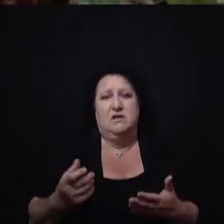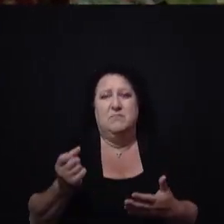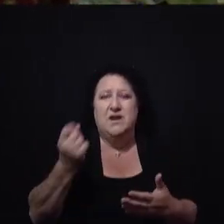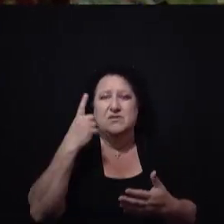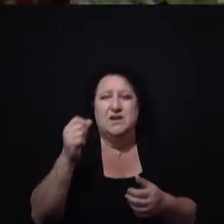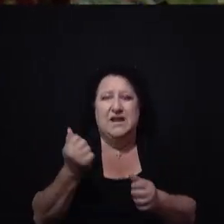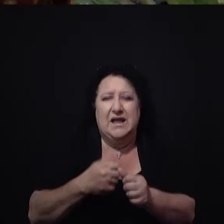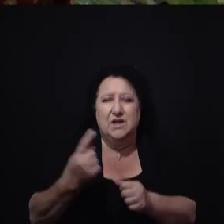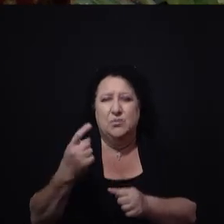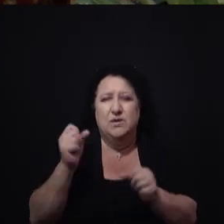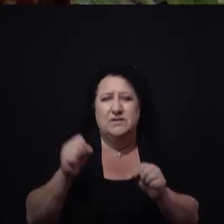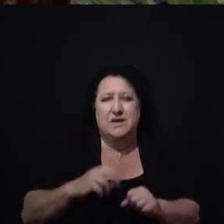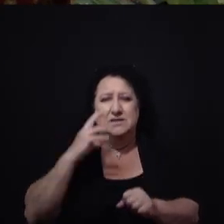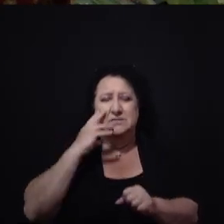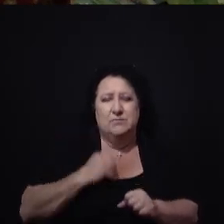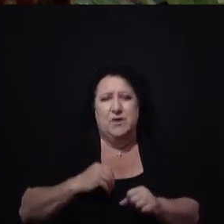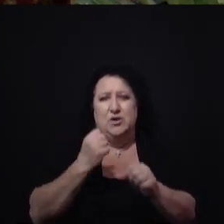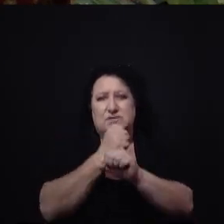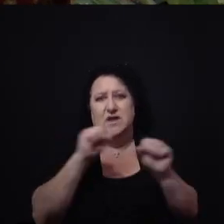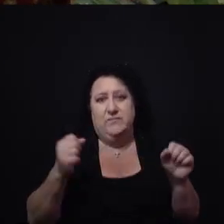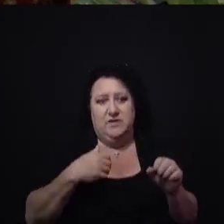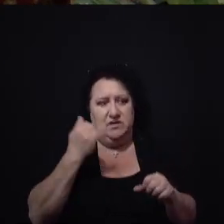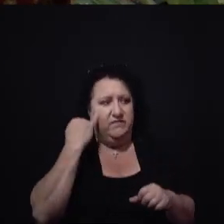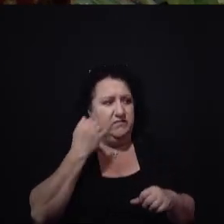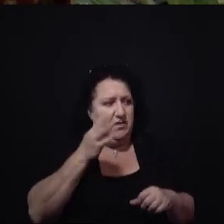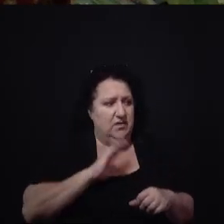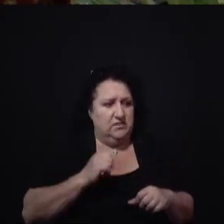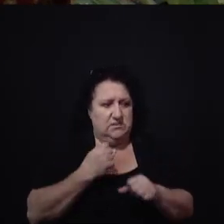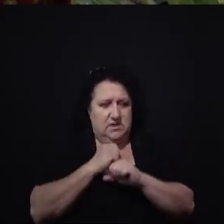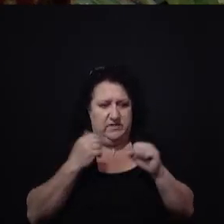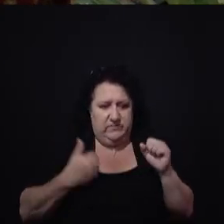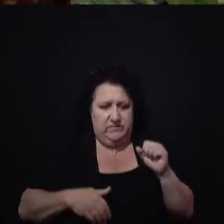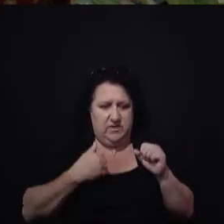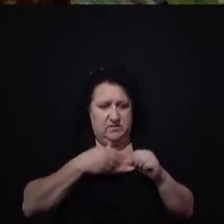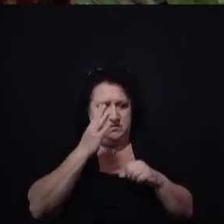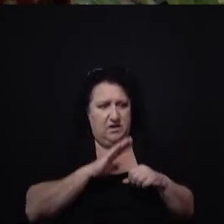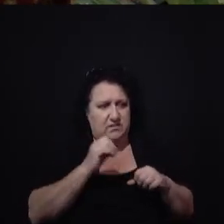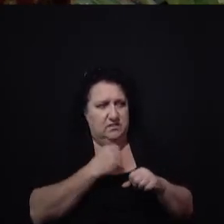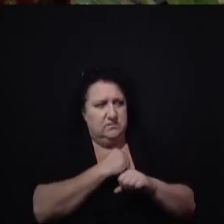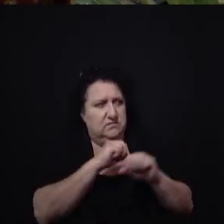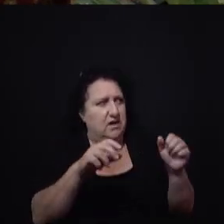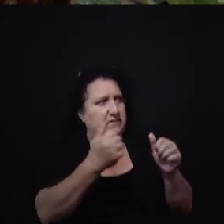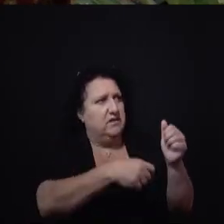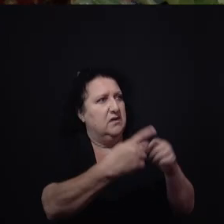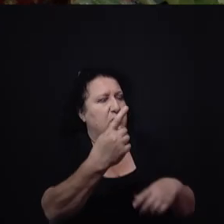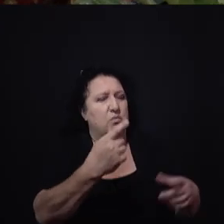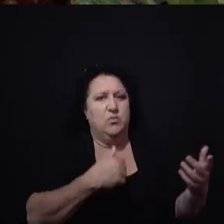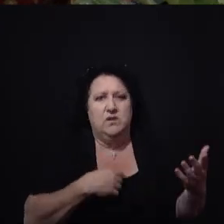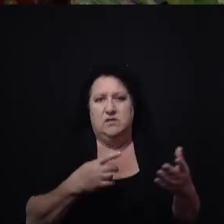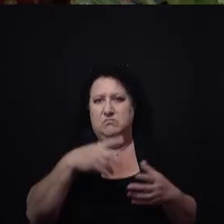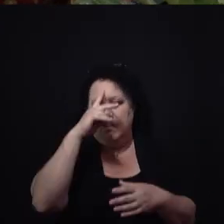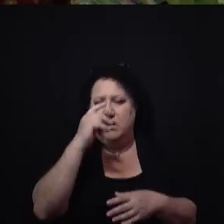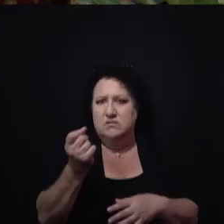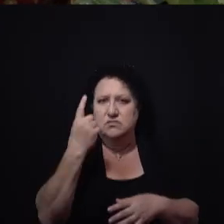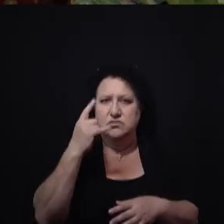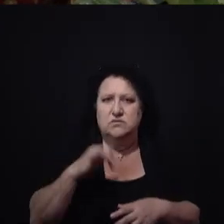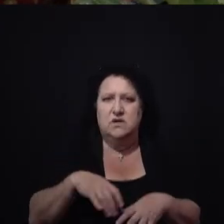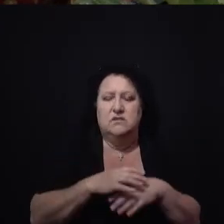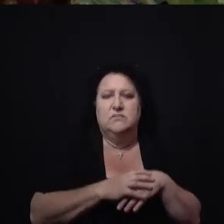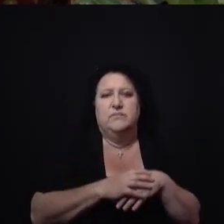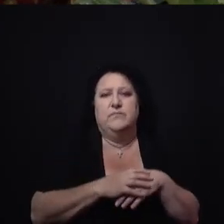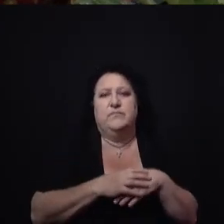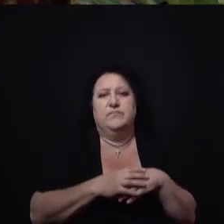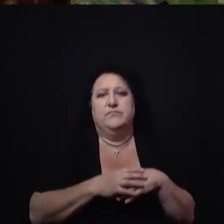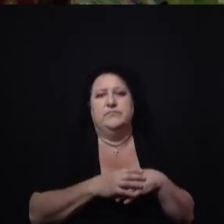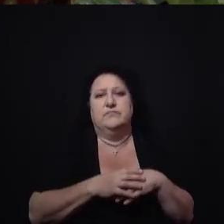I was. Surely if God can save me, he can save anyone. If God can bring a man of violence back the way he brought